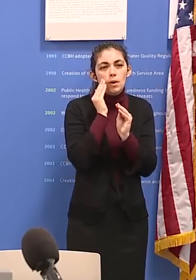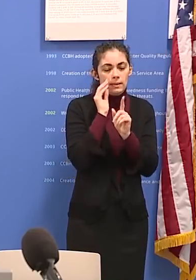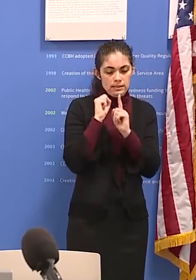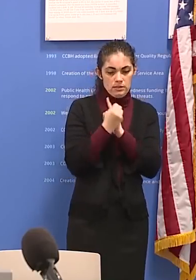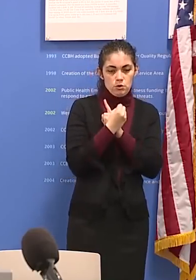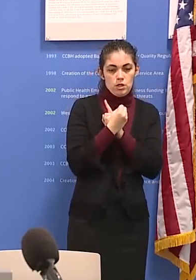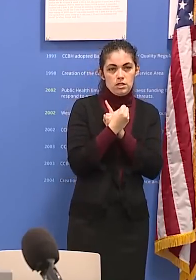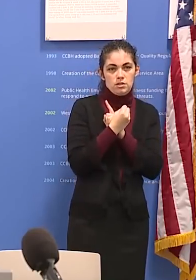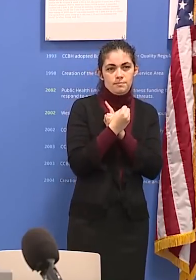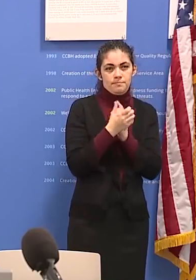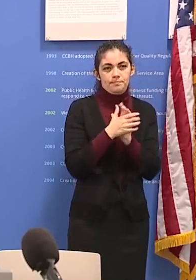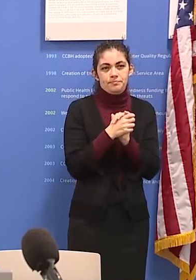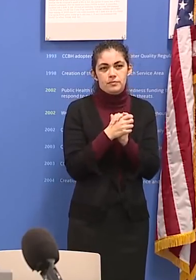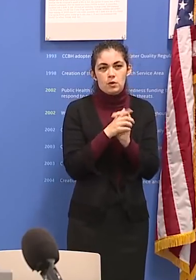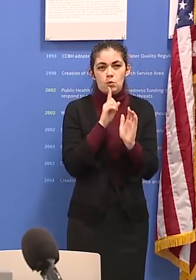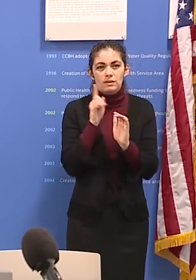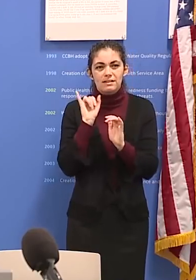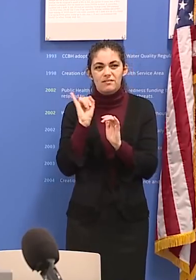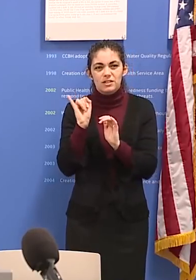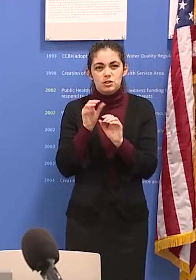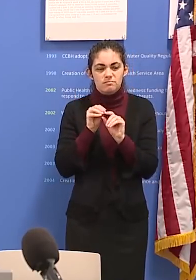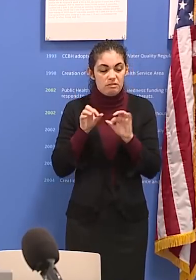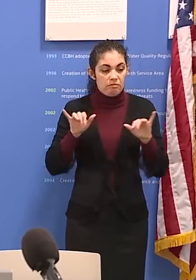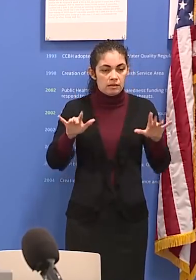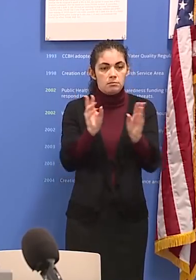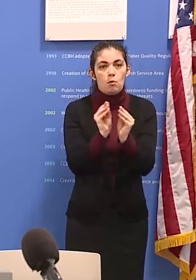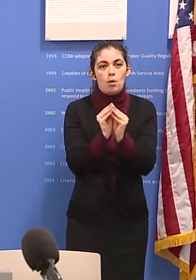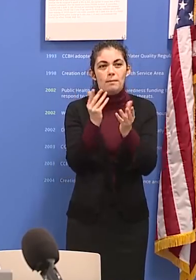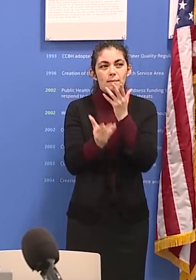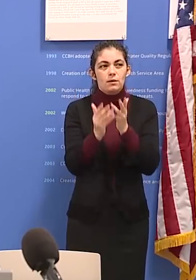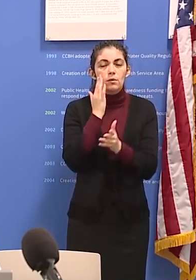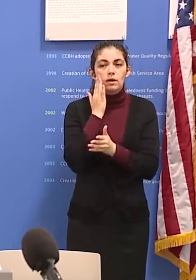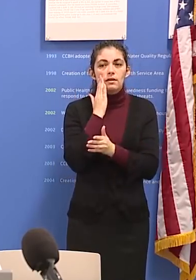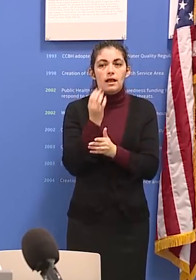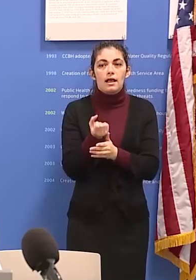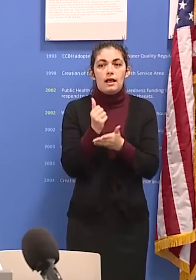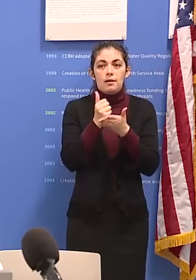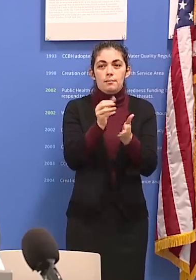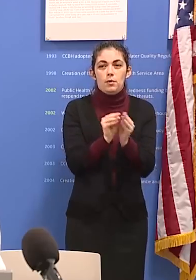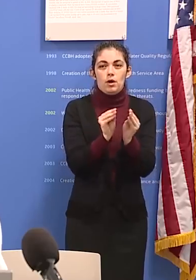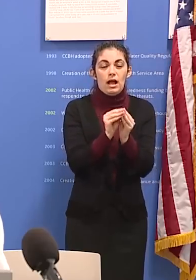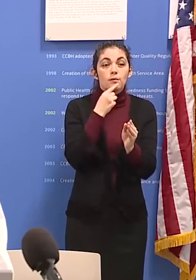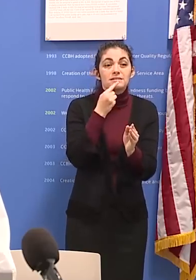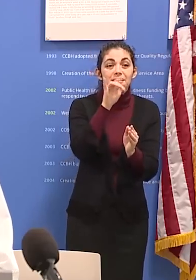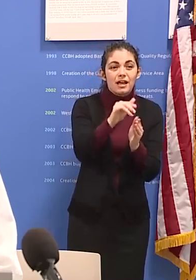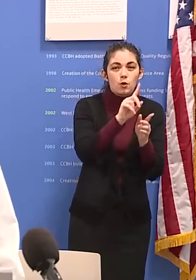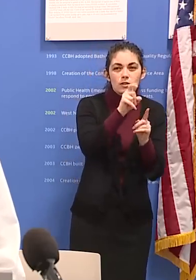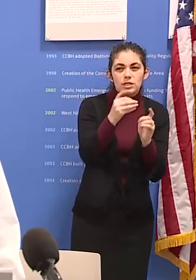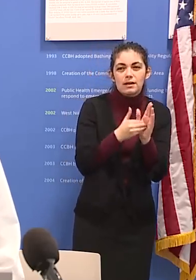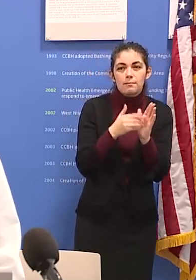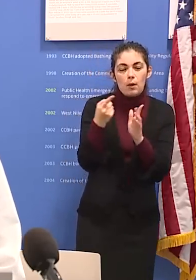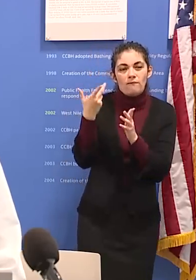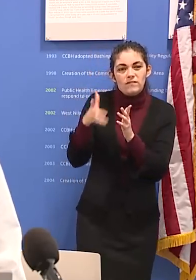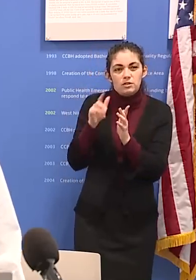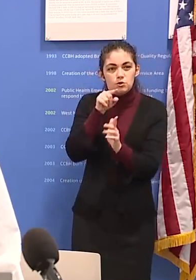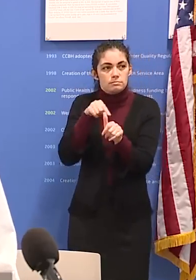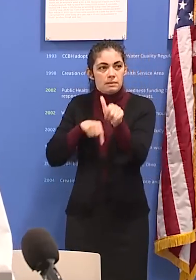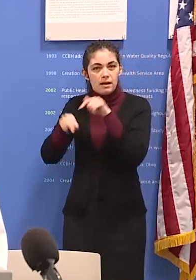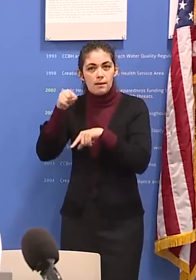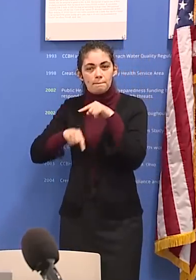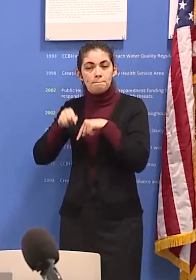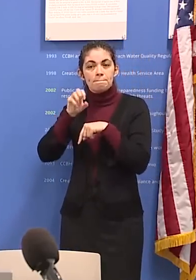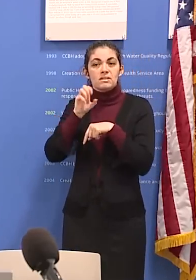situations in which the infection is spreading might help people understand. Sure. I'll repeat that question in a minute. I just wanted to finish up on Scott's question